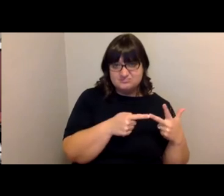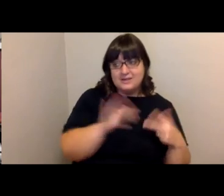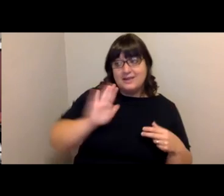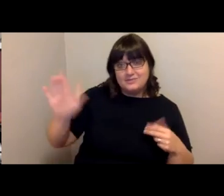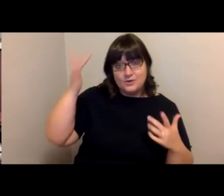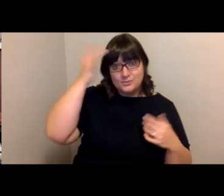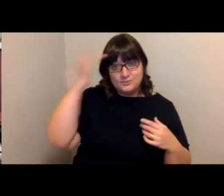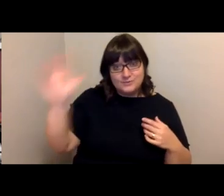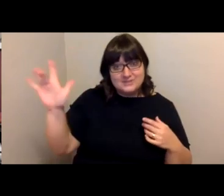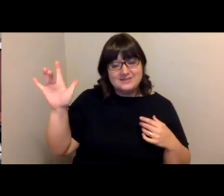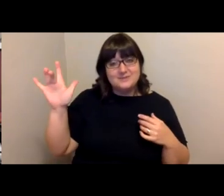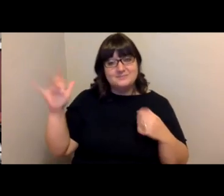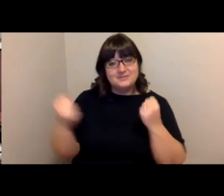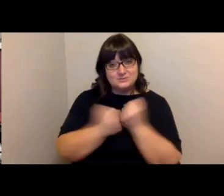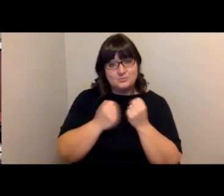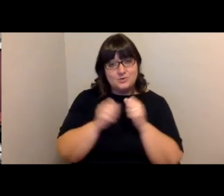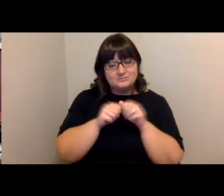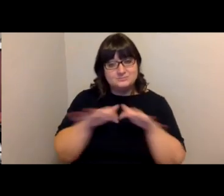those most engendered.